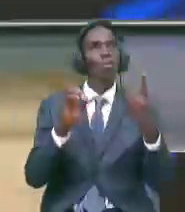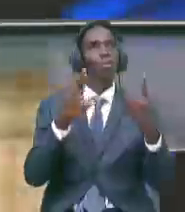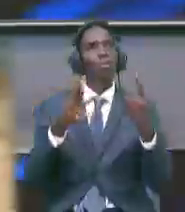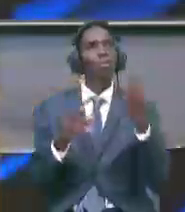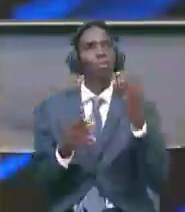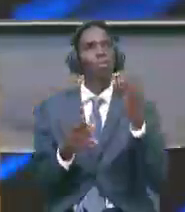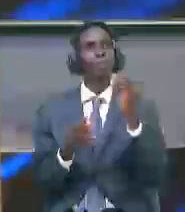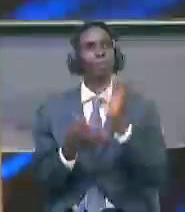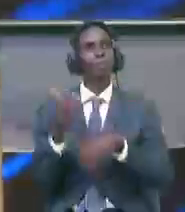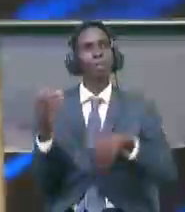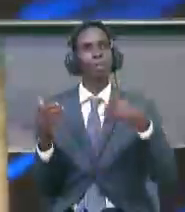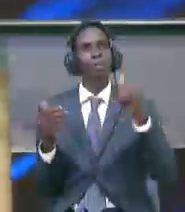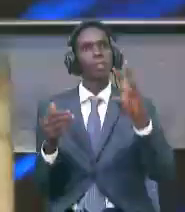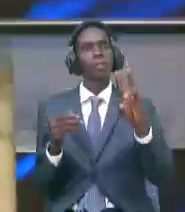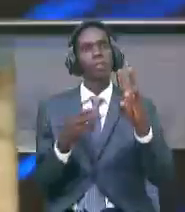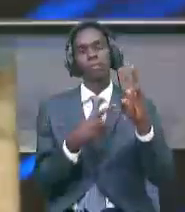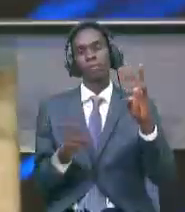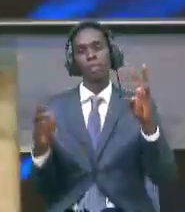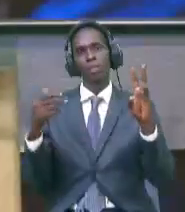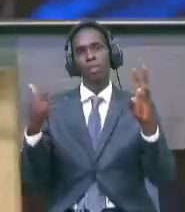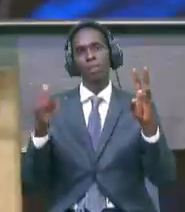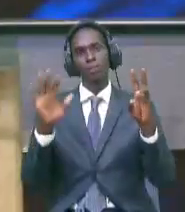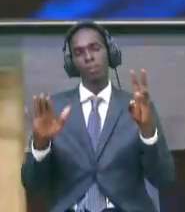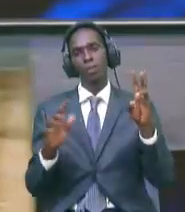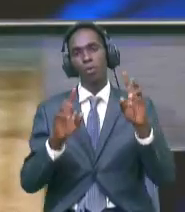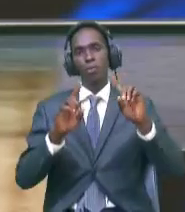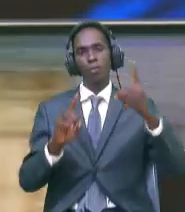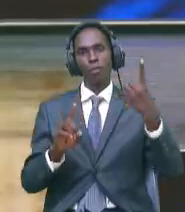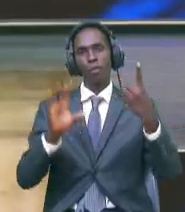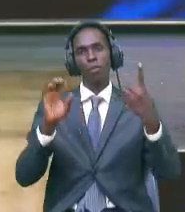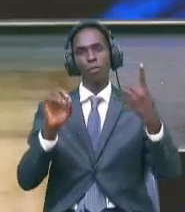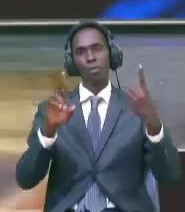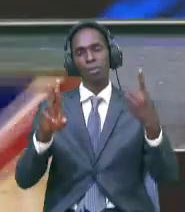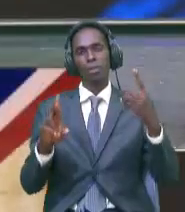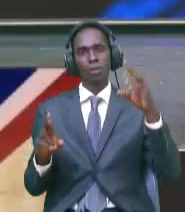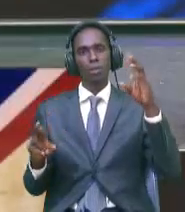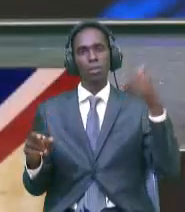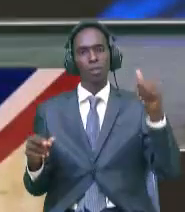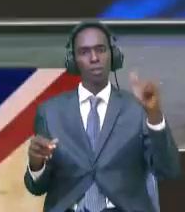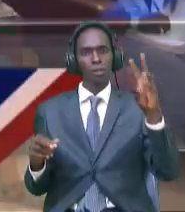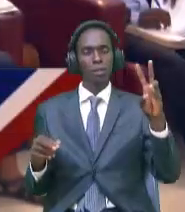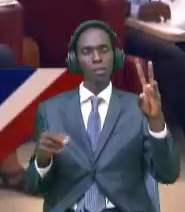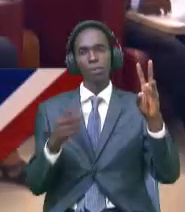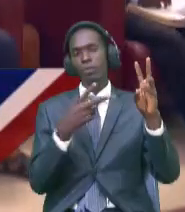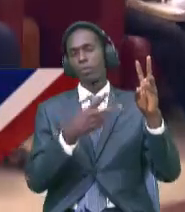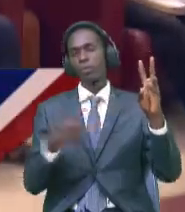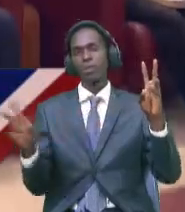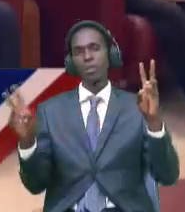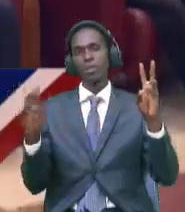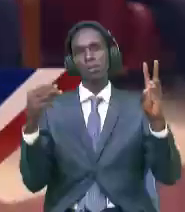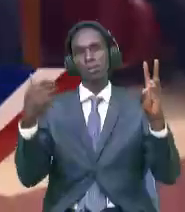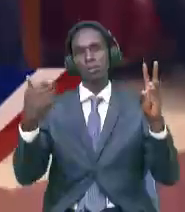chapter 16, I'm reading from verse 15, 1 Corinthians chapter 16, and we're reading